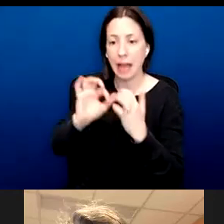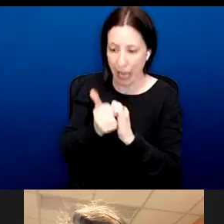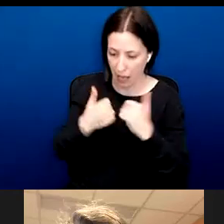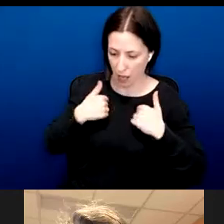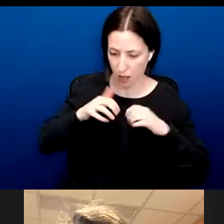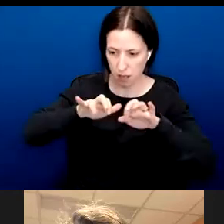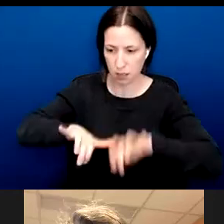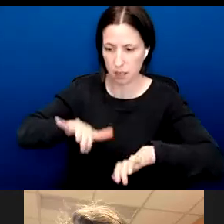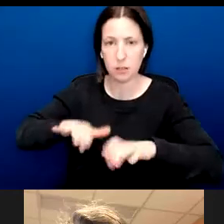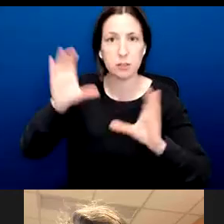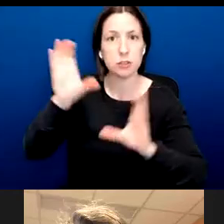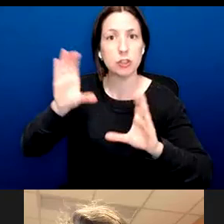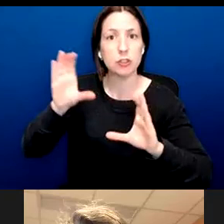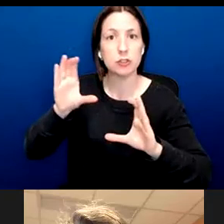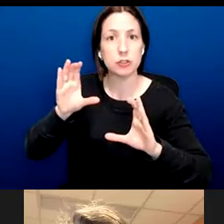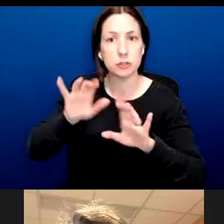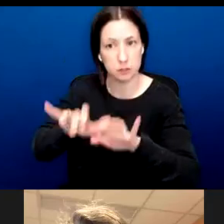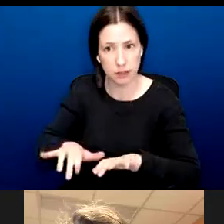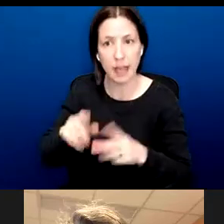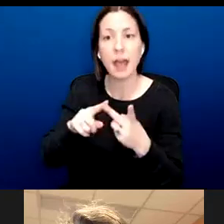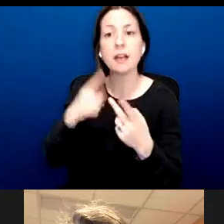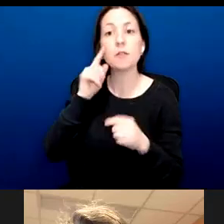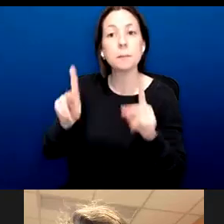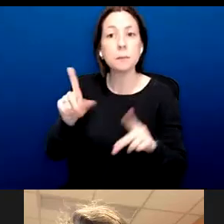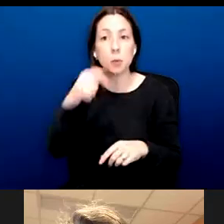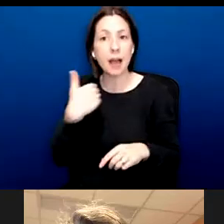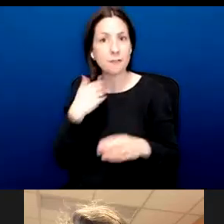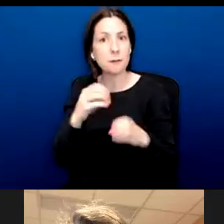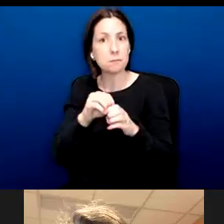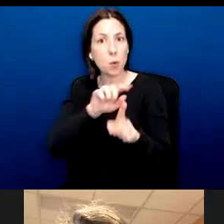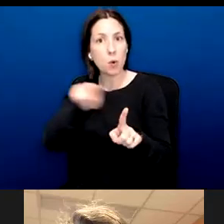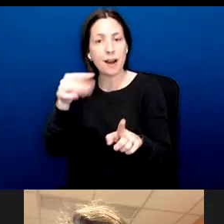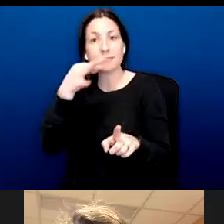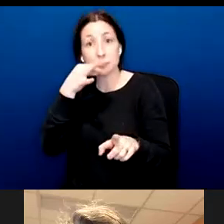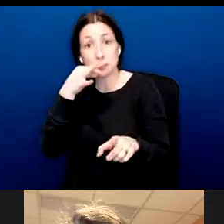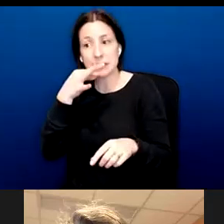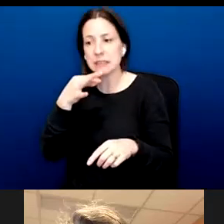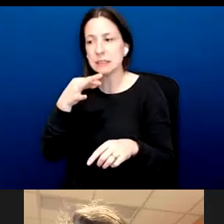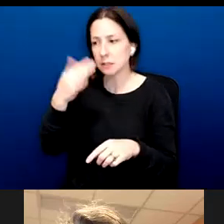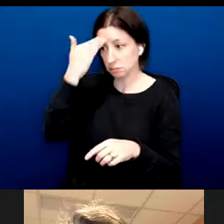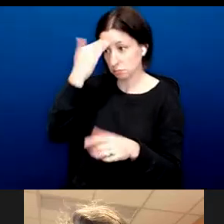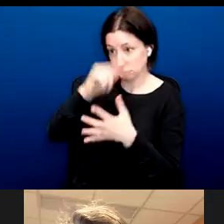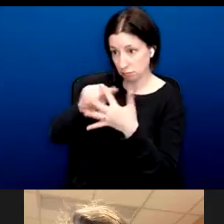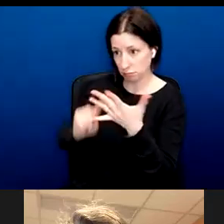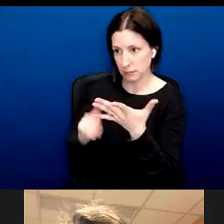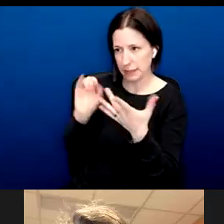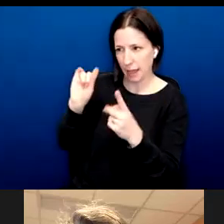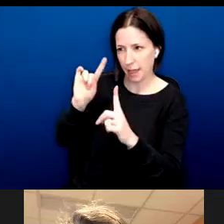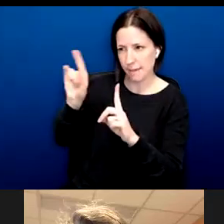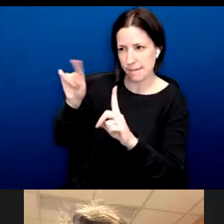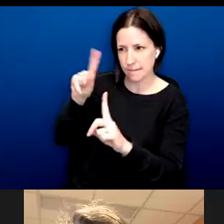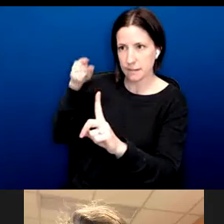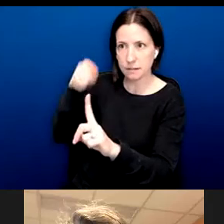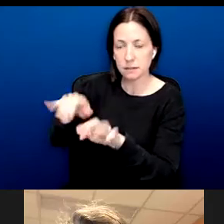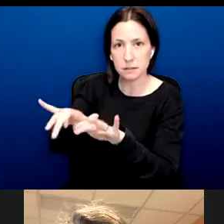how people who have more domain expertise, have much more successful searches because their searches are more specific, right?